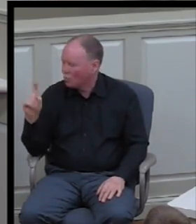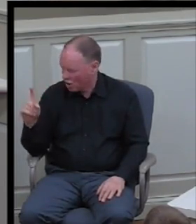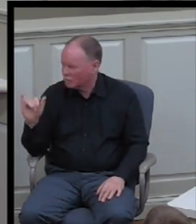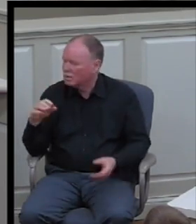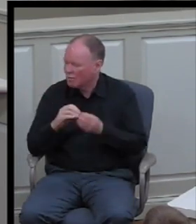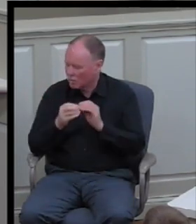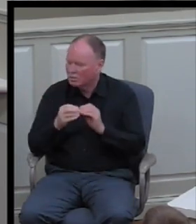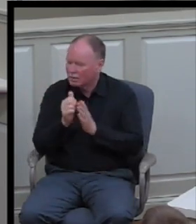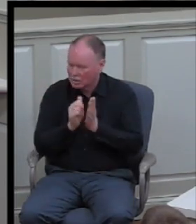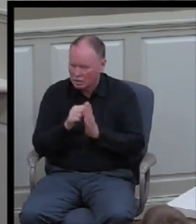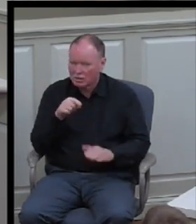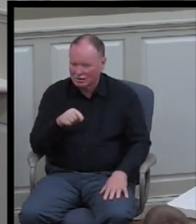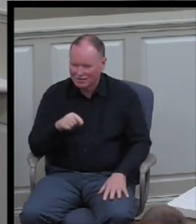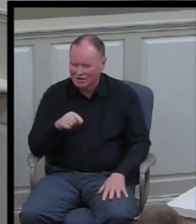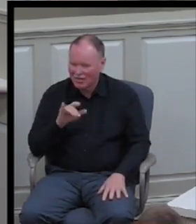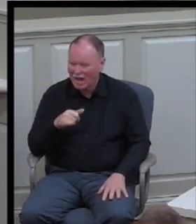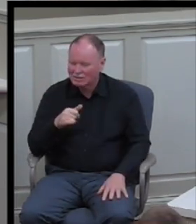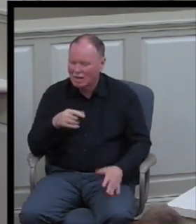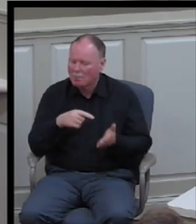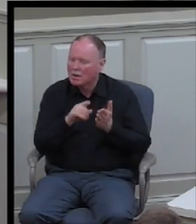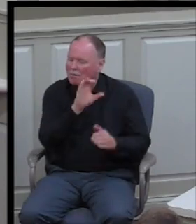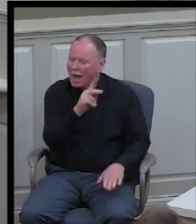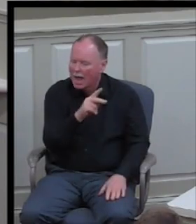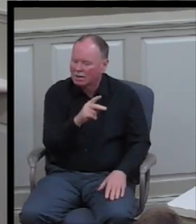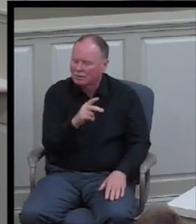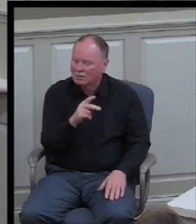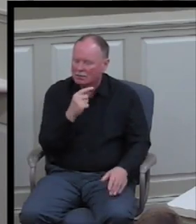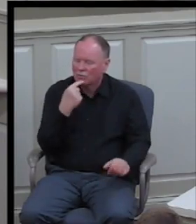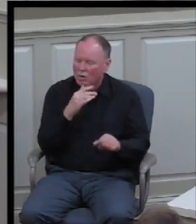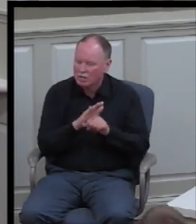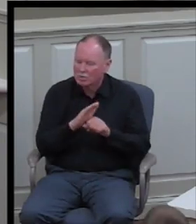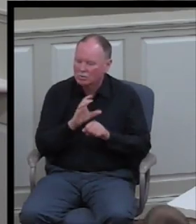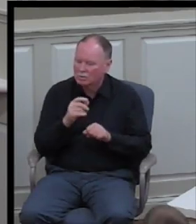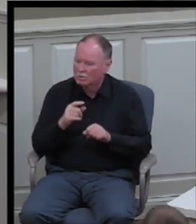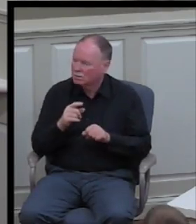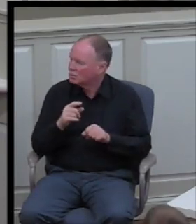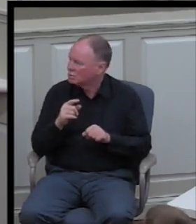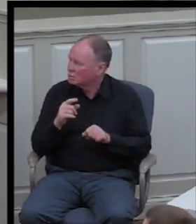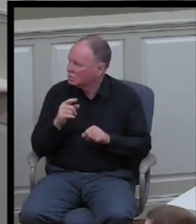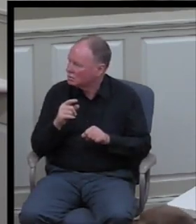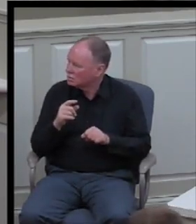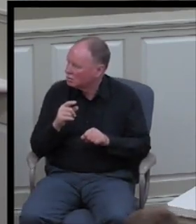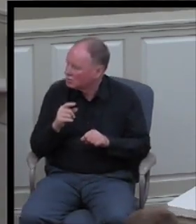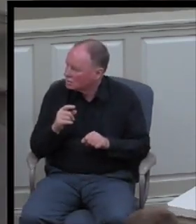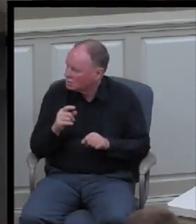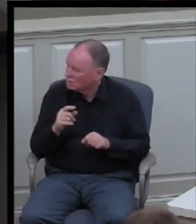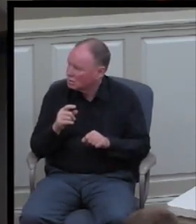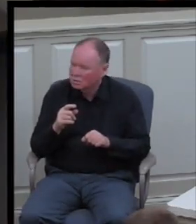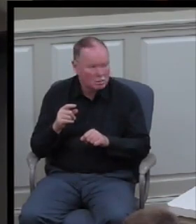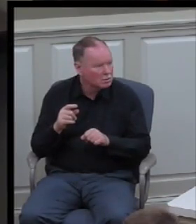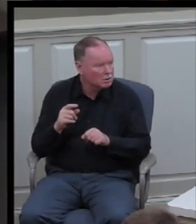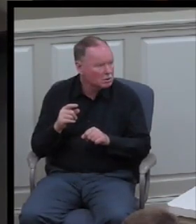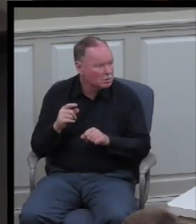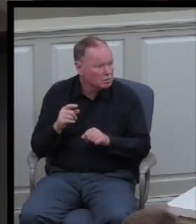2019-05-13-01. This is a reimbursement resolution. Ms. Gosser, the floor is yours. The